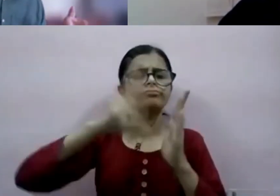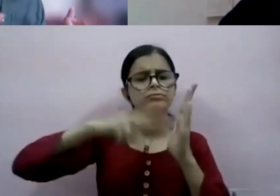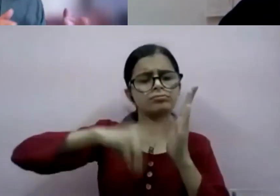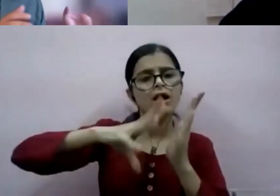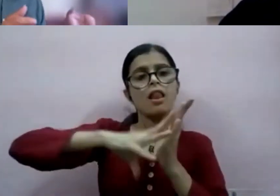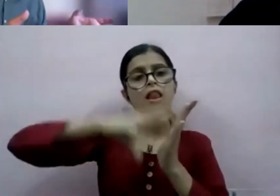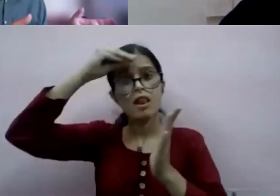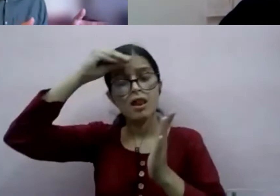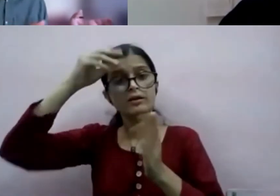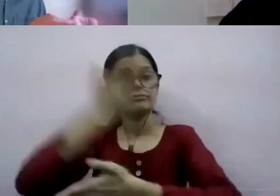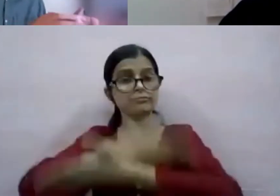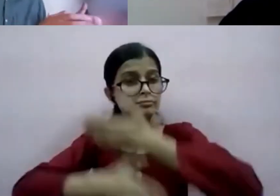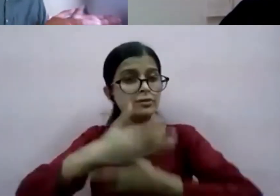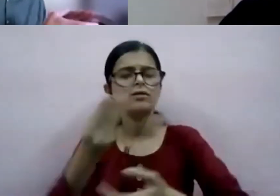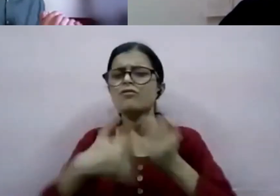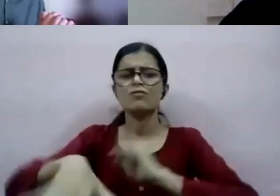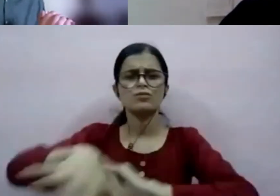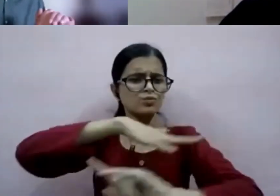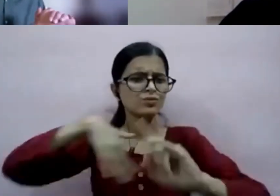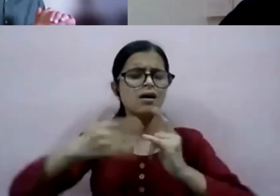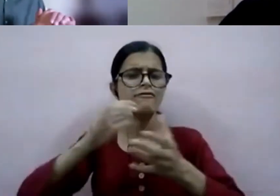social relations, their friendships,